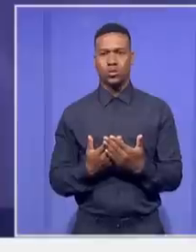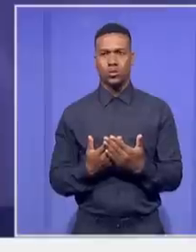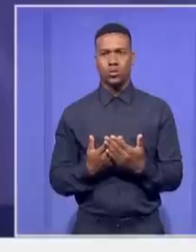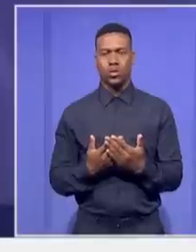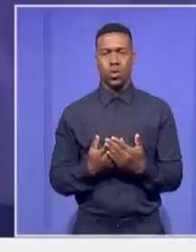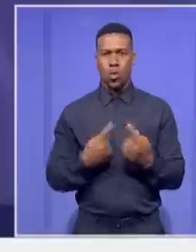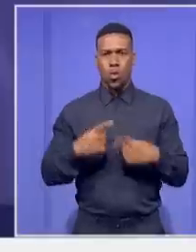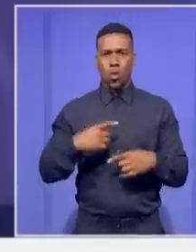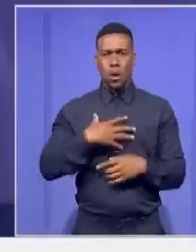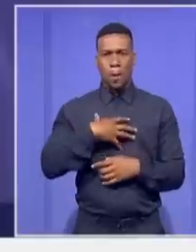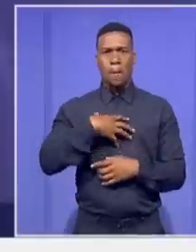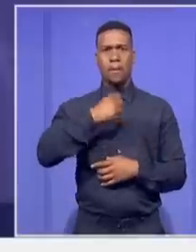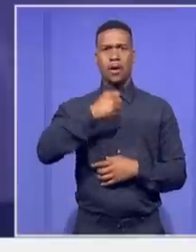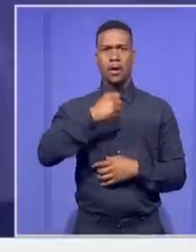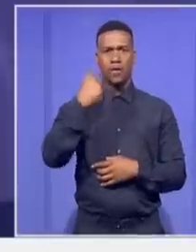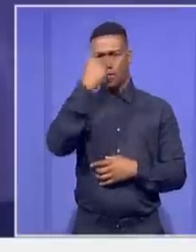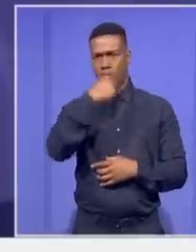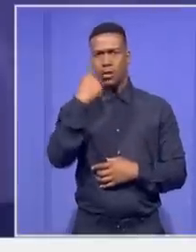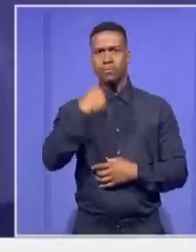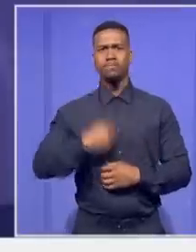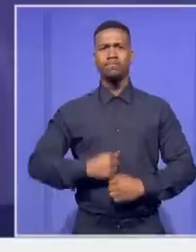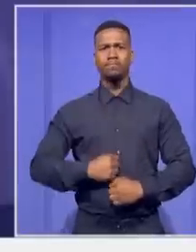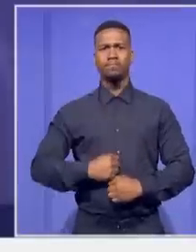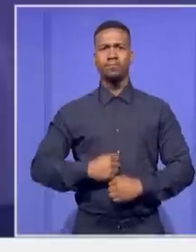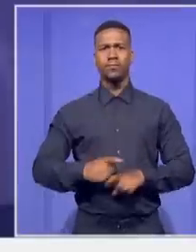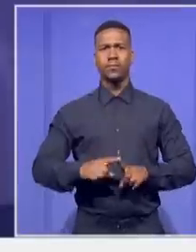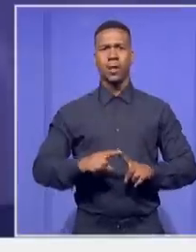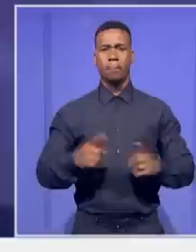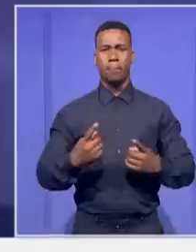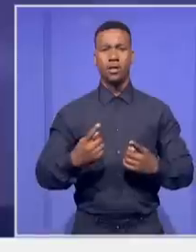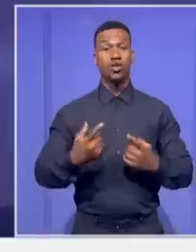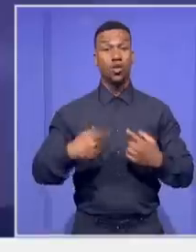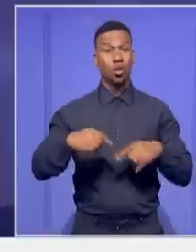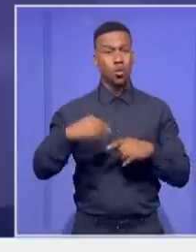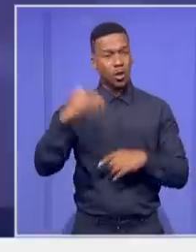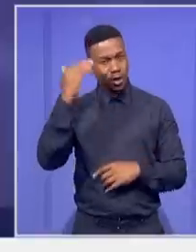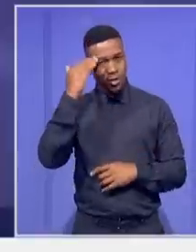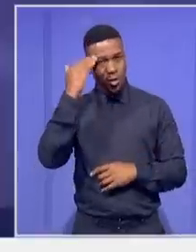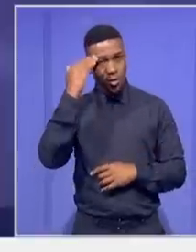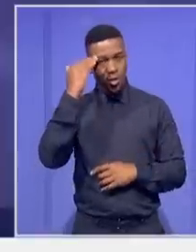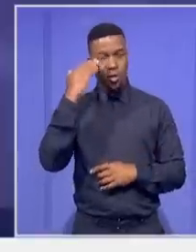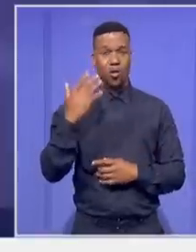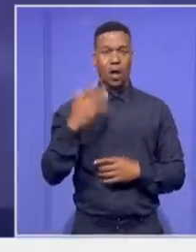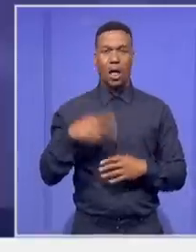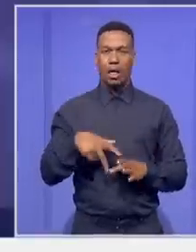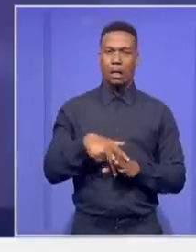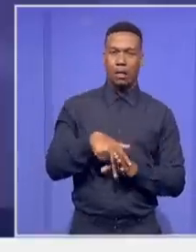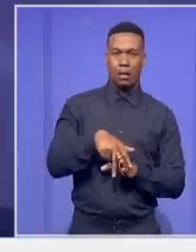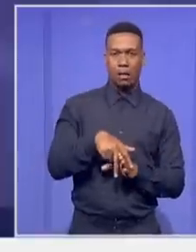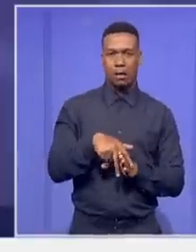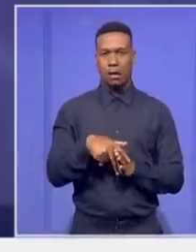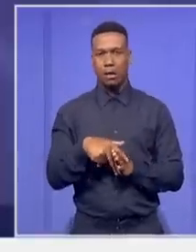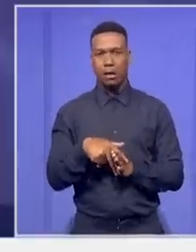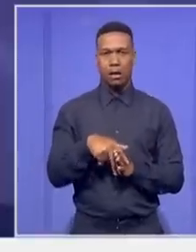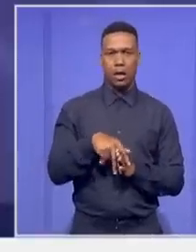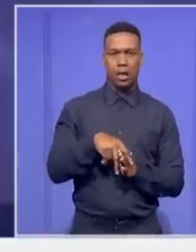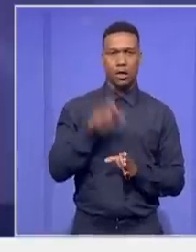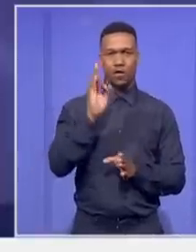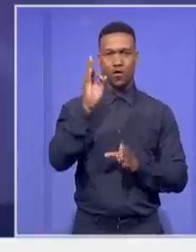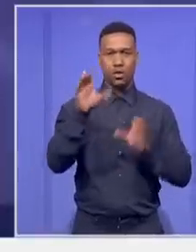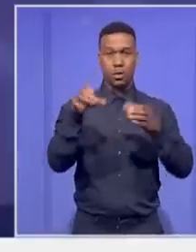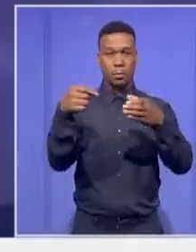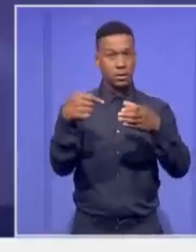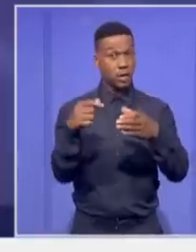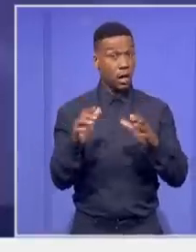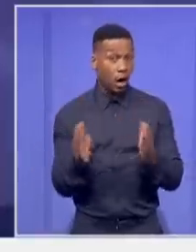face, but even internally, I know that there were some who had doubts about the future of the party. But this was